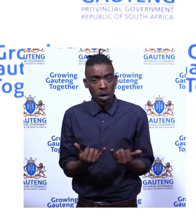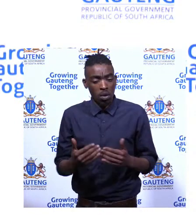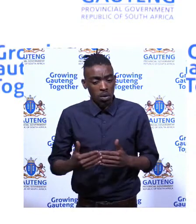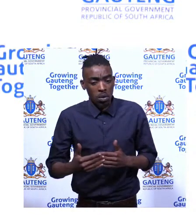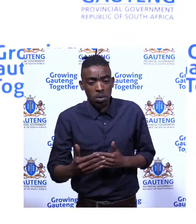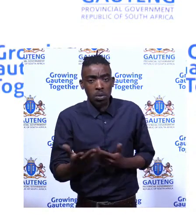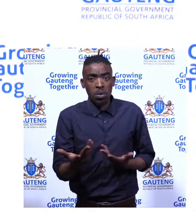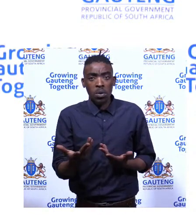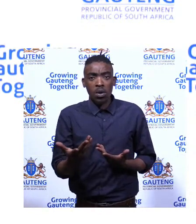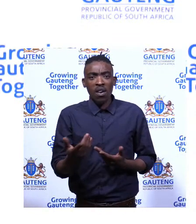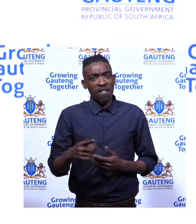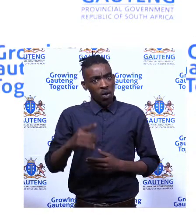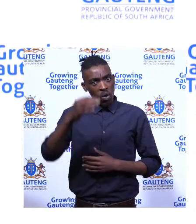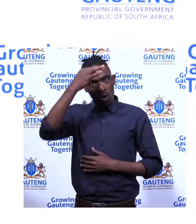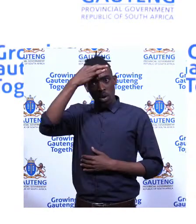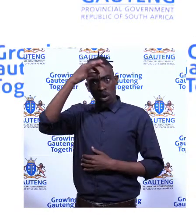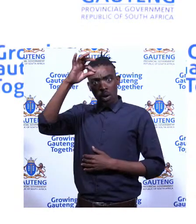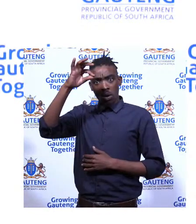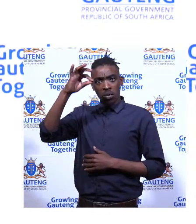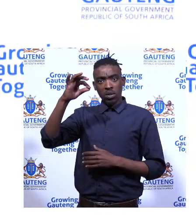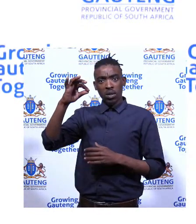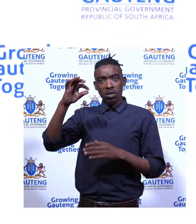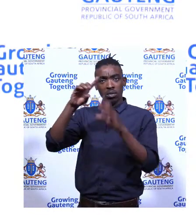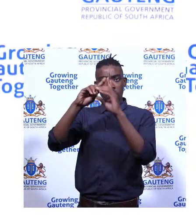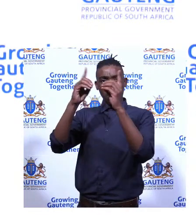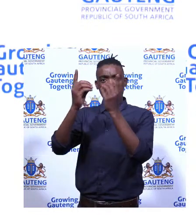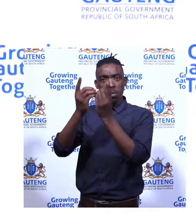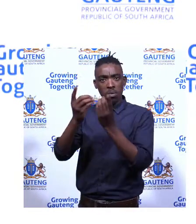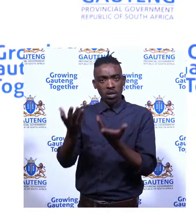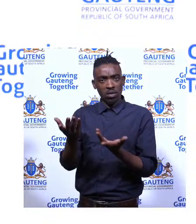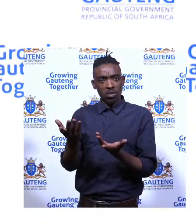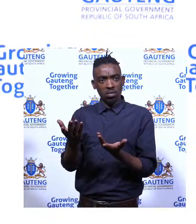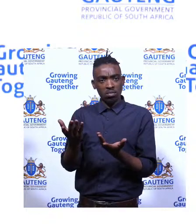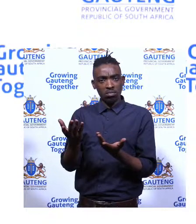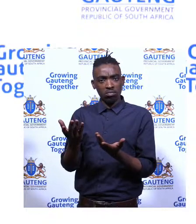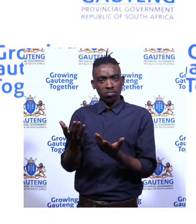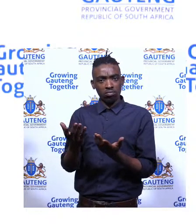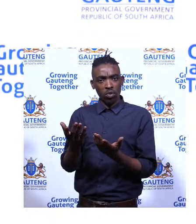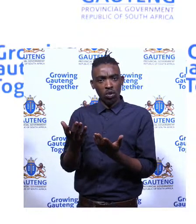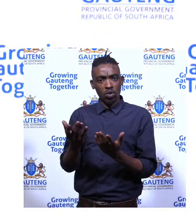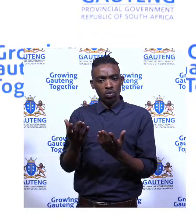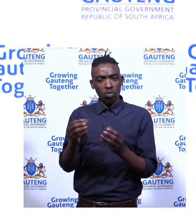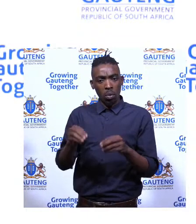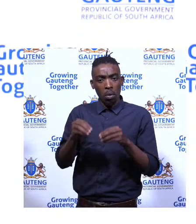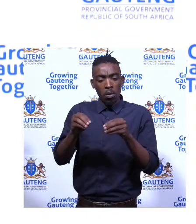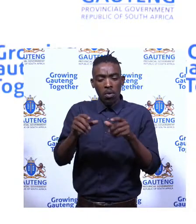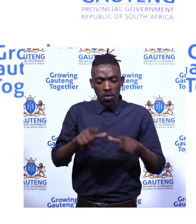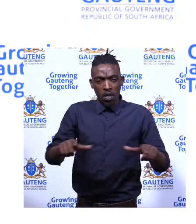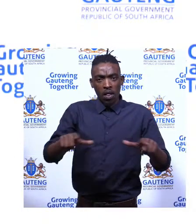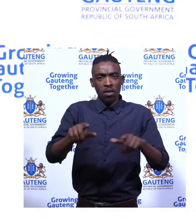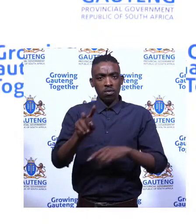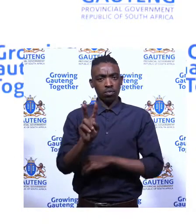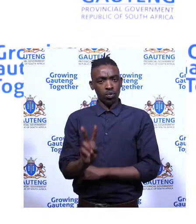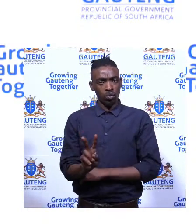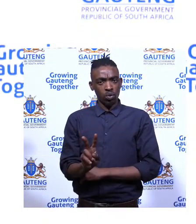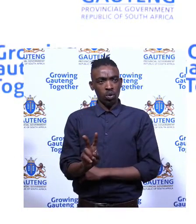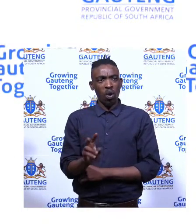on behalf of the Gauteng Provincial Government regarding moving back to level 2